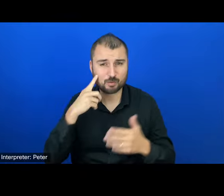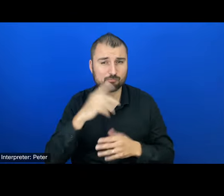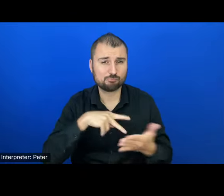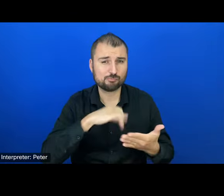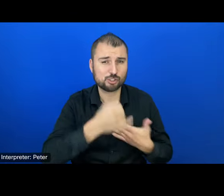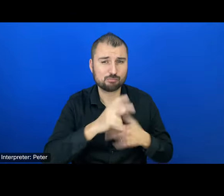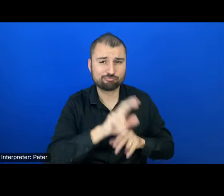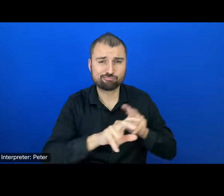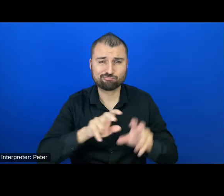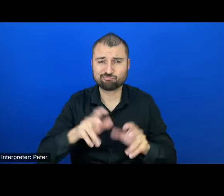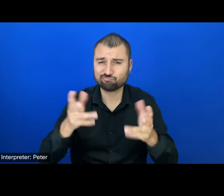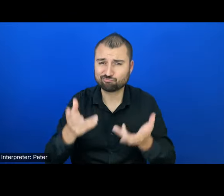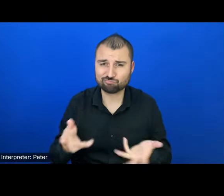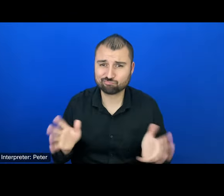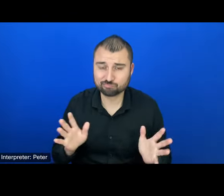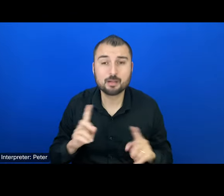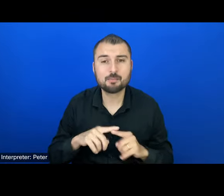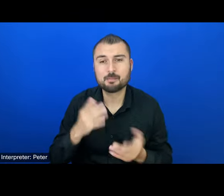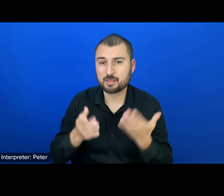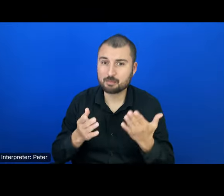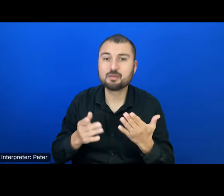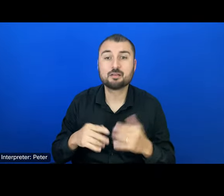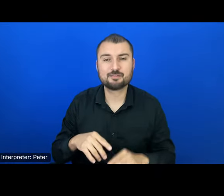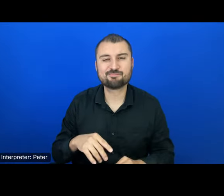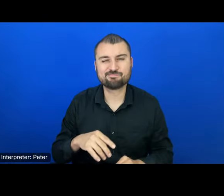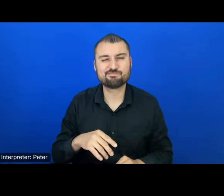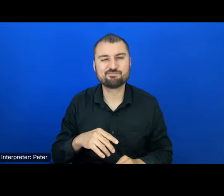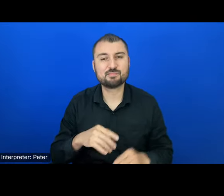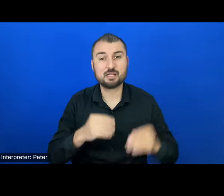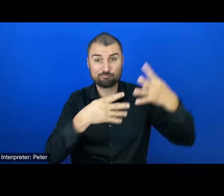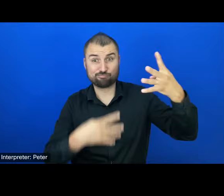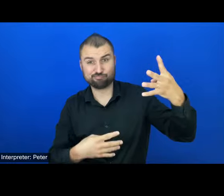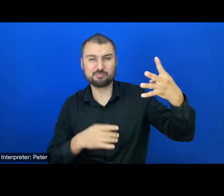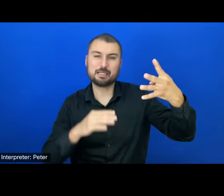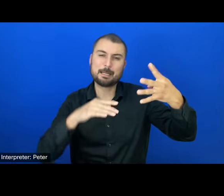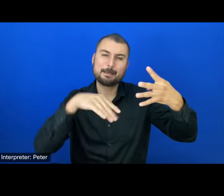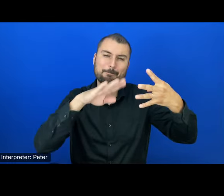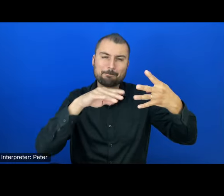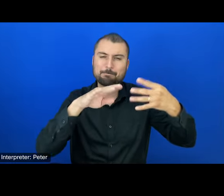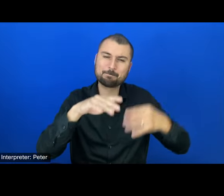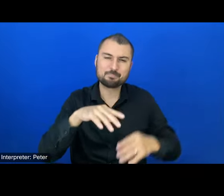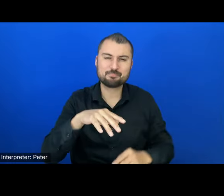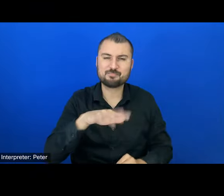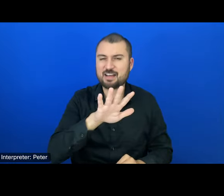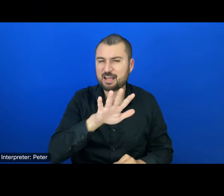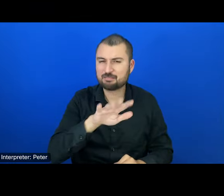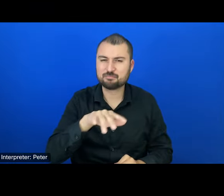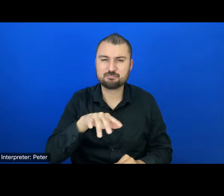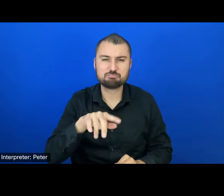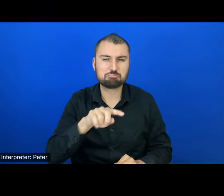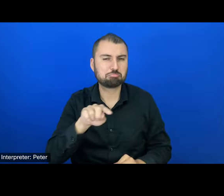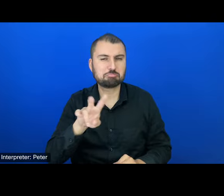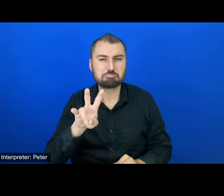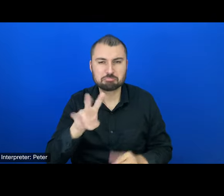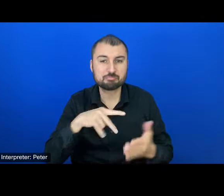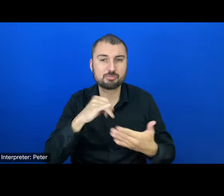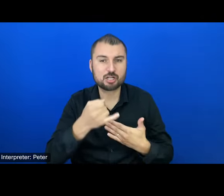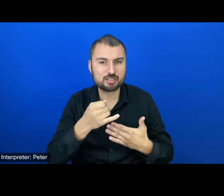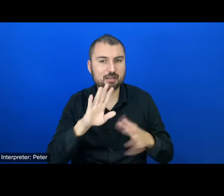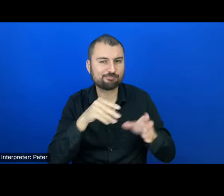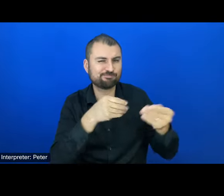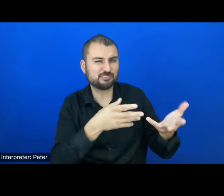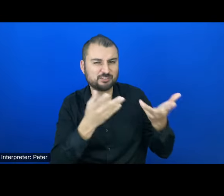which may touch the top 5 to 7 projects in some shape or form right now. So that's the kind of the dilemma that